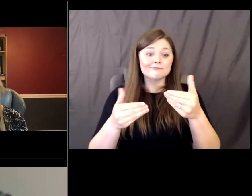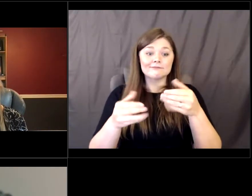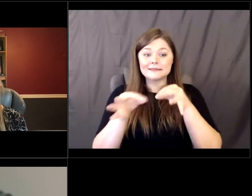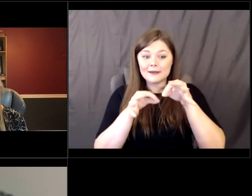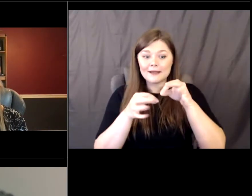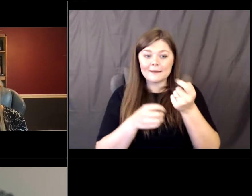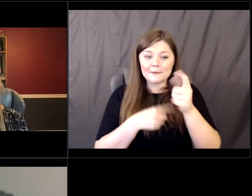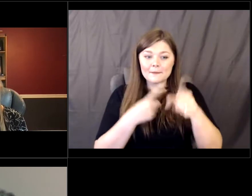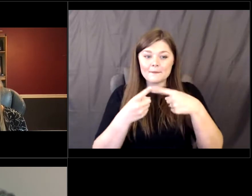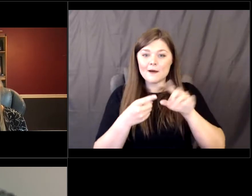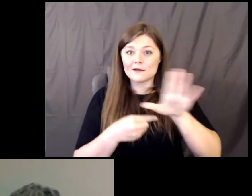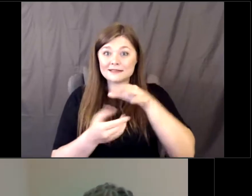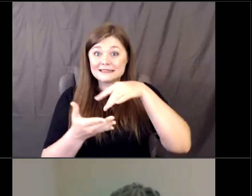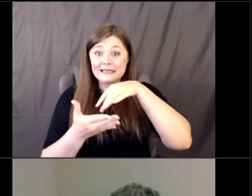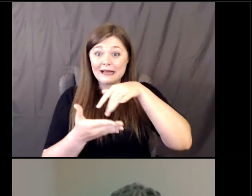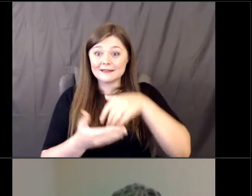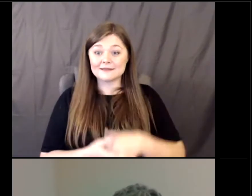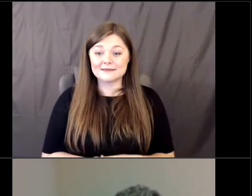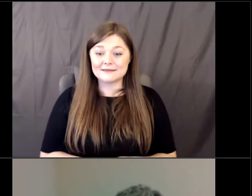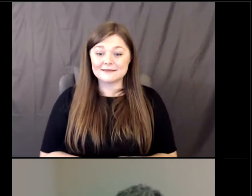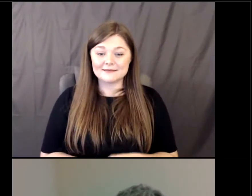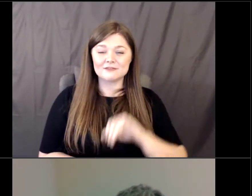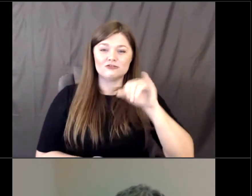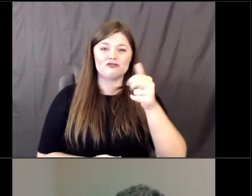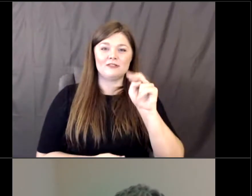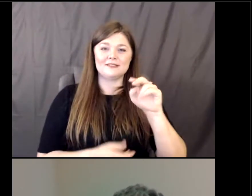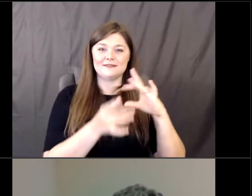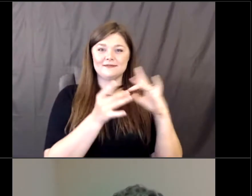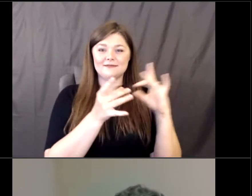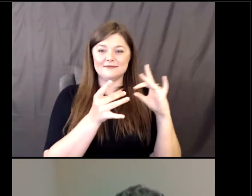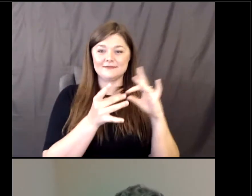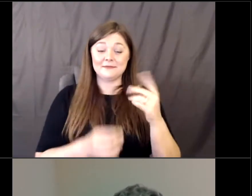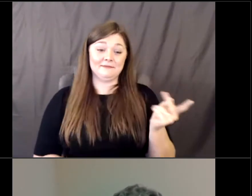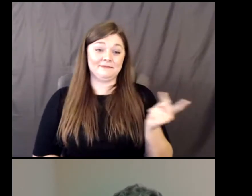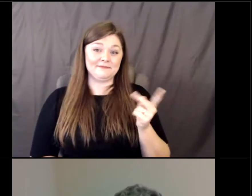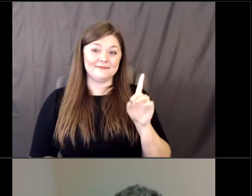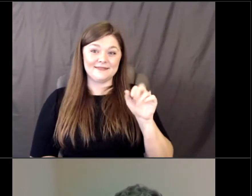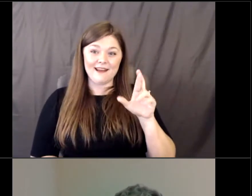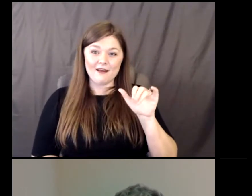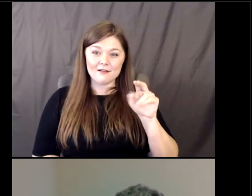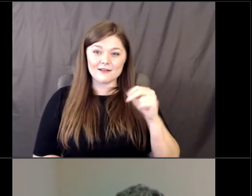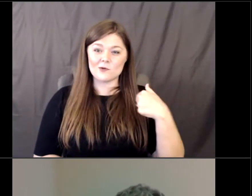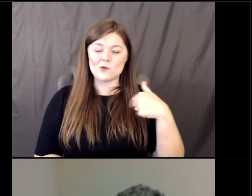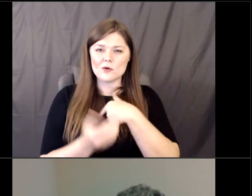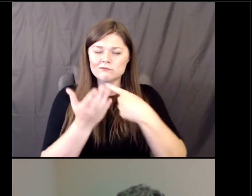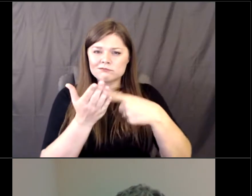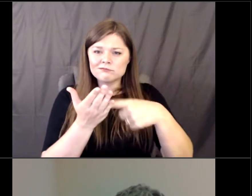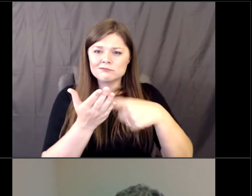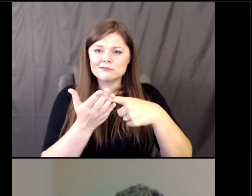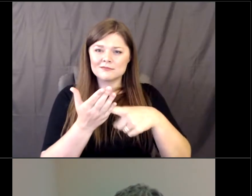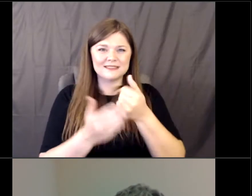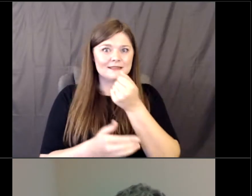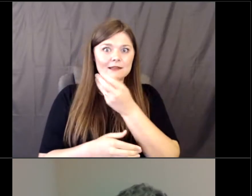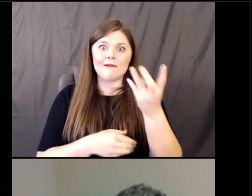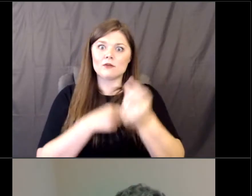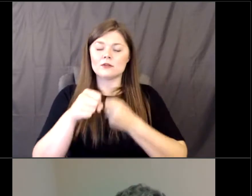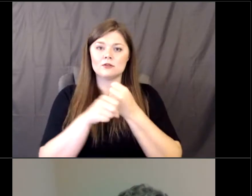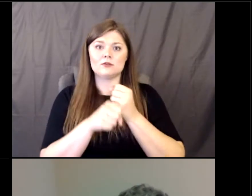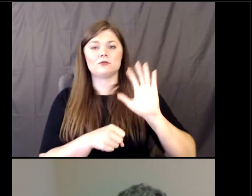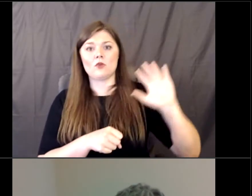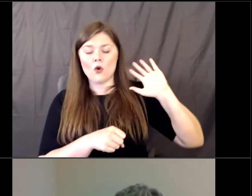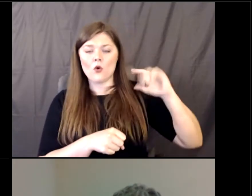study? Sure. Darren and I started talking about this several years ago, and we realized we